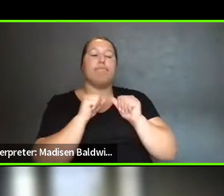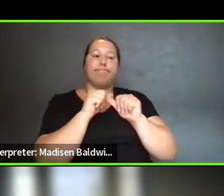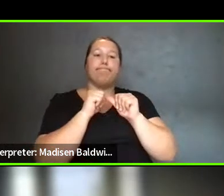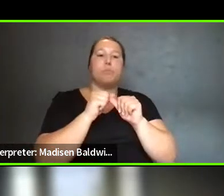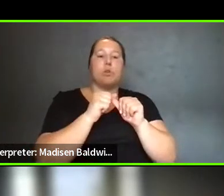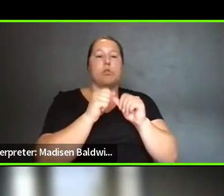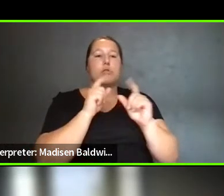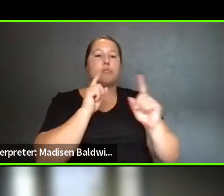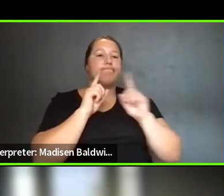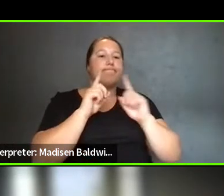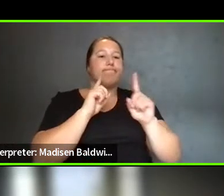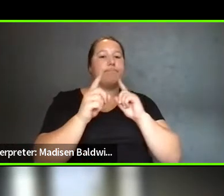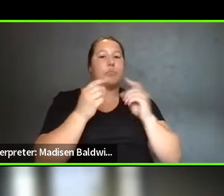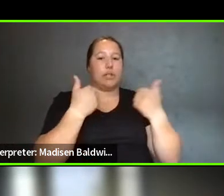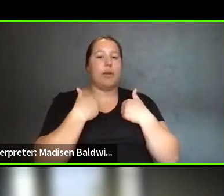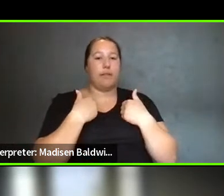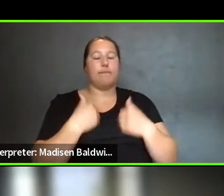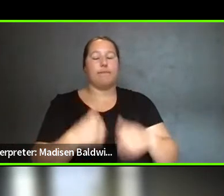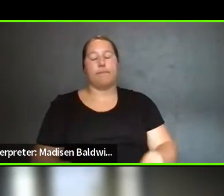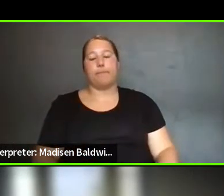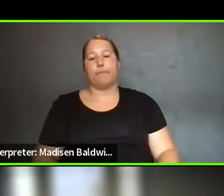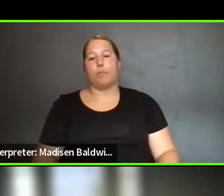committee. Okay, and are we working with